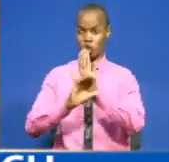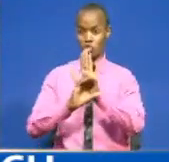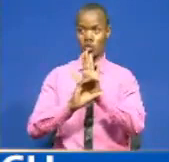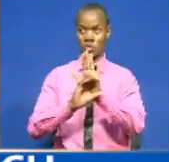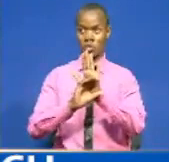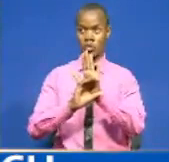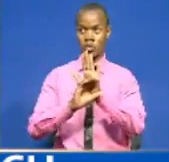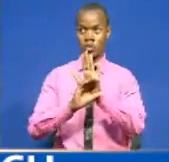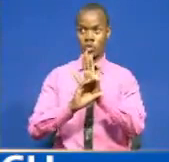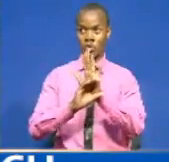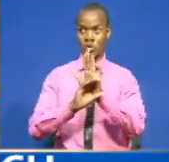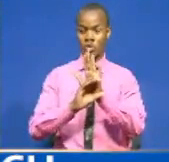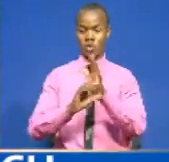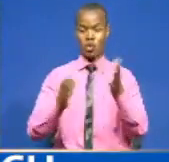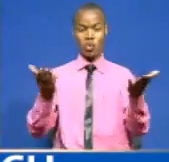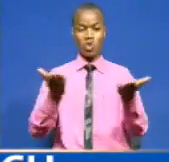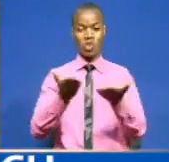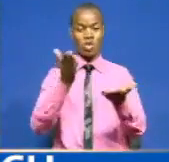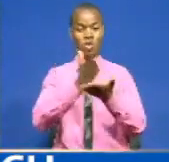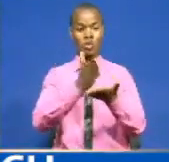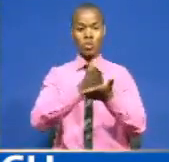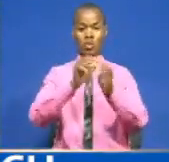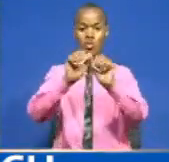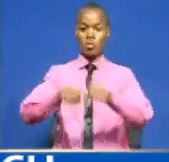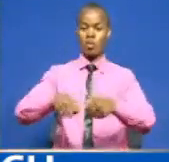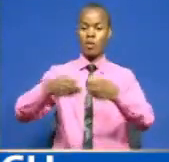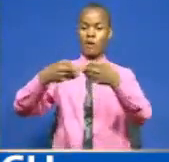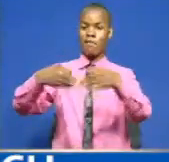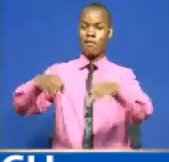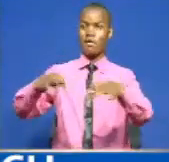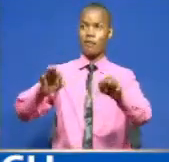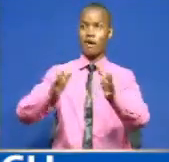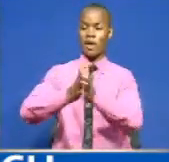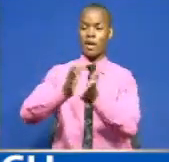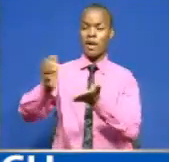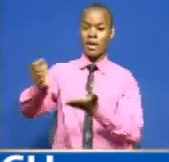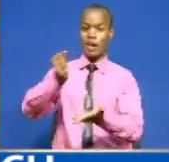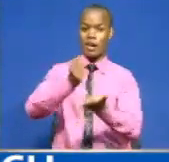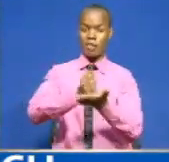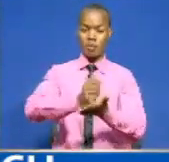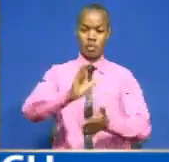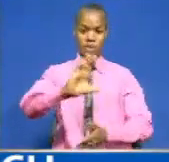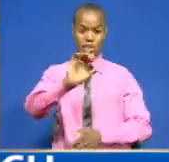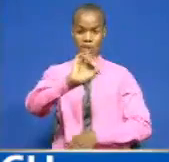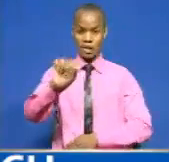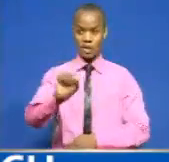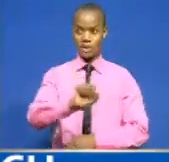I could just dismiss and hire ministers the way it used to happen,